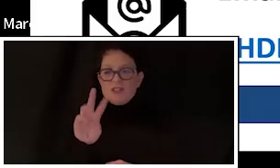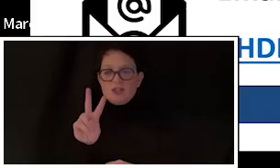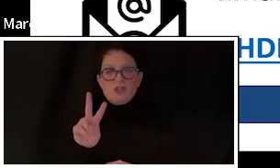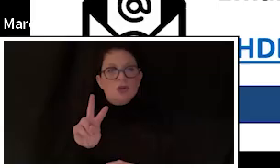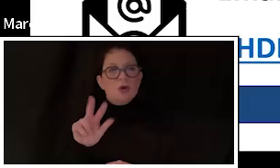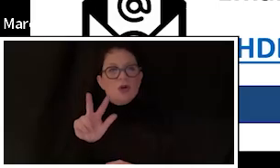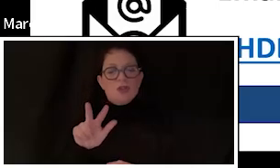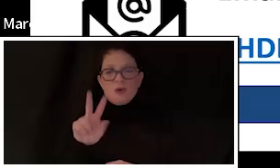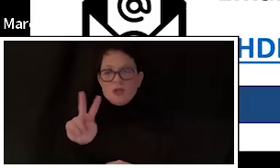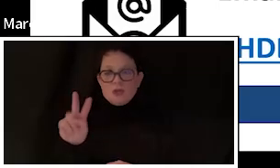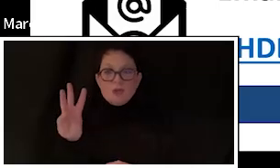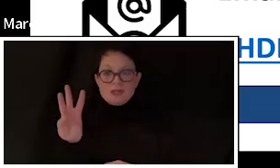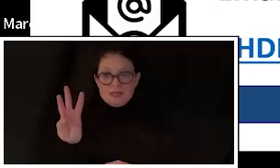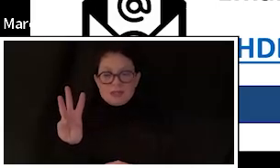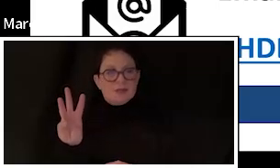401-462-3226.